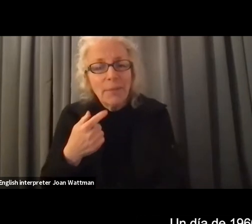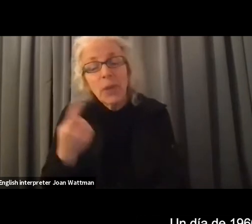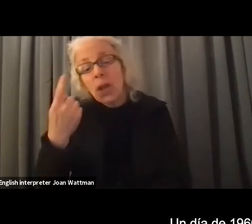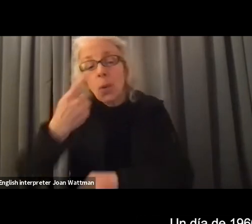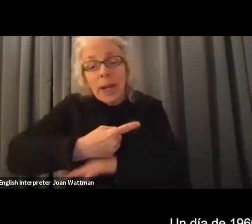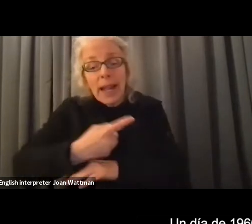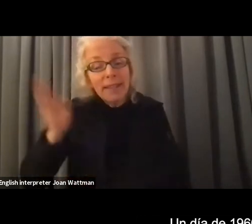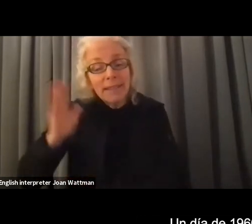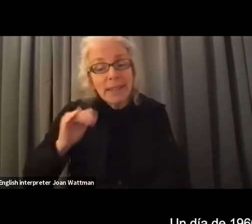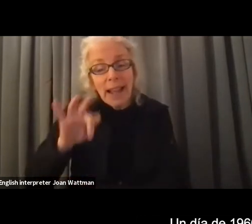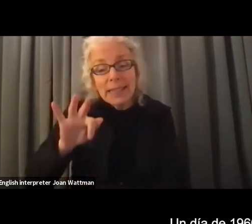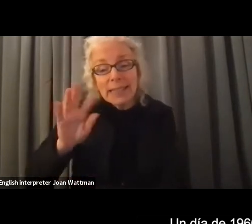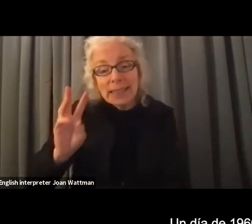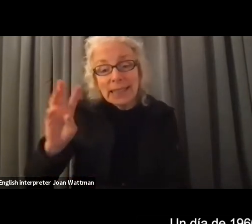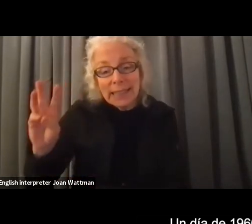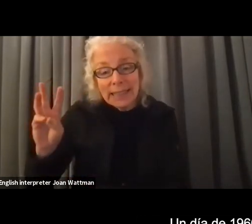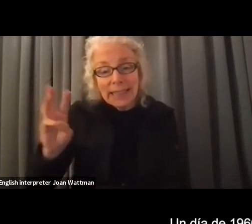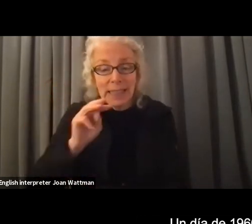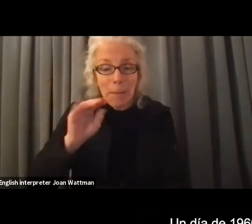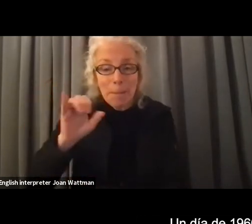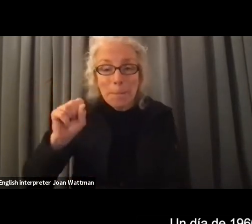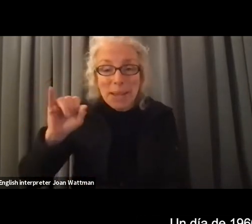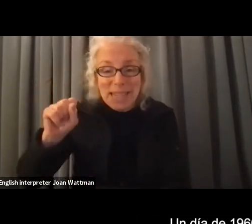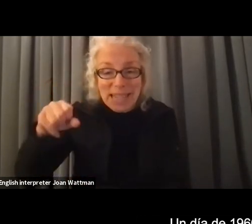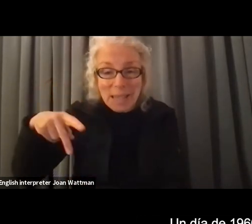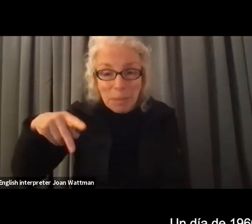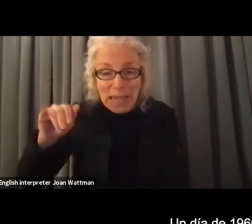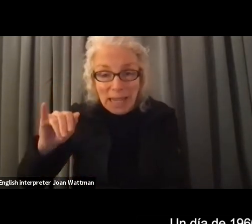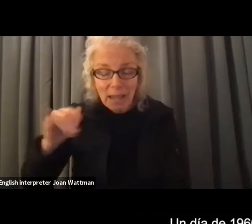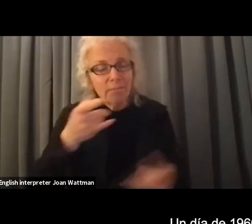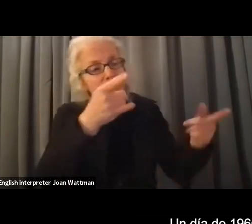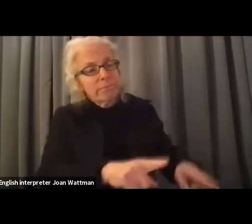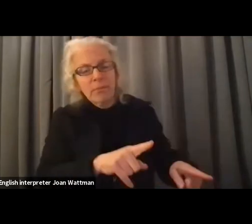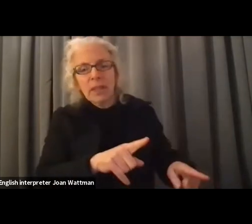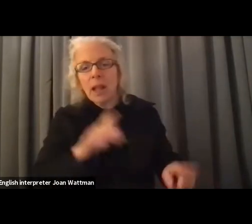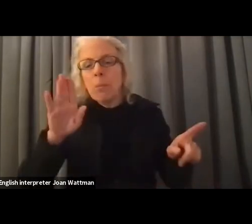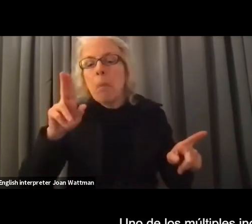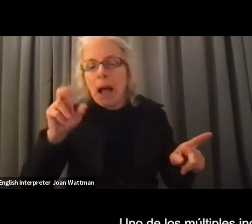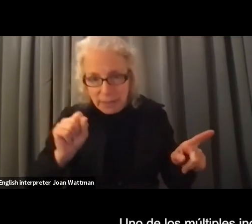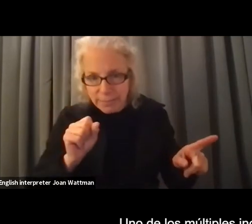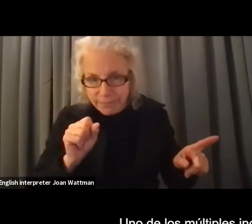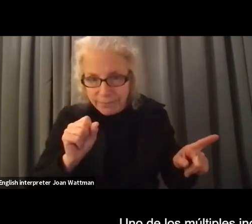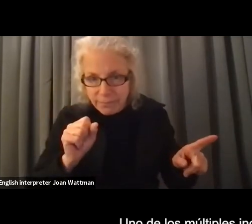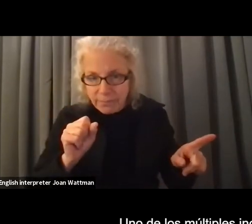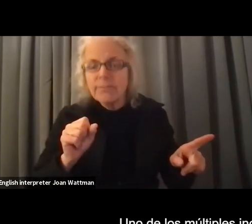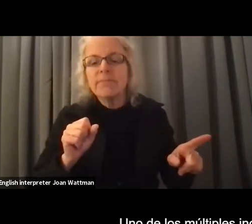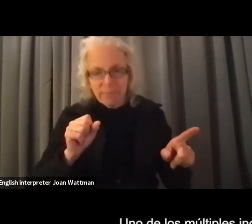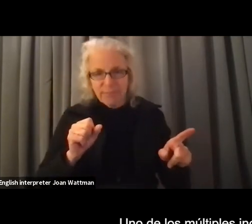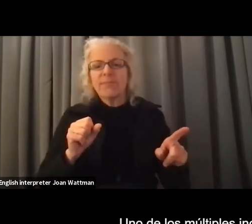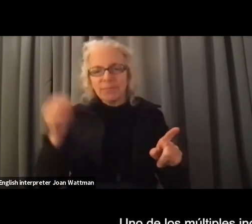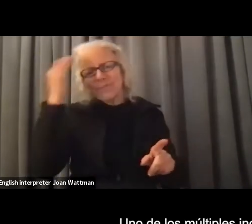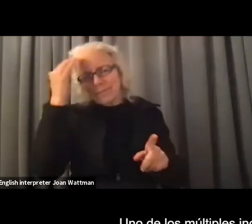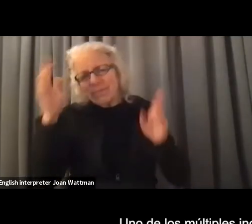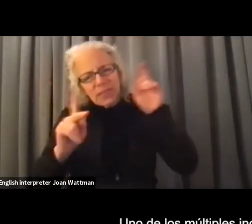in 1966 in Mississippi, there was an incident on a public bus. One of the multitude of